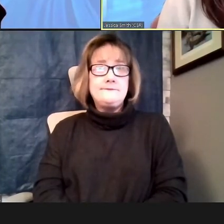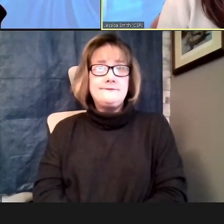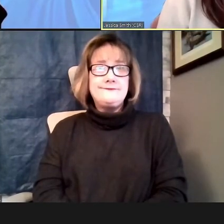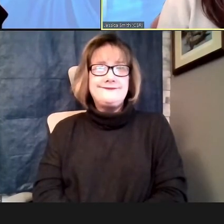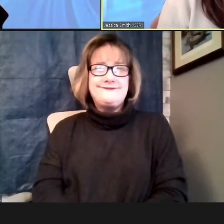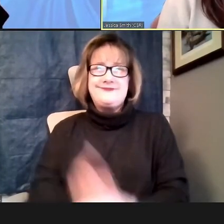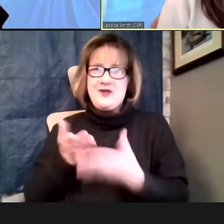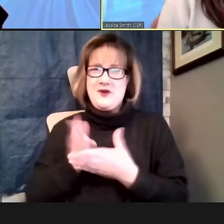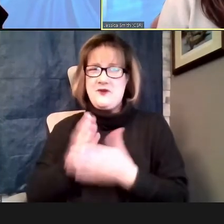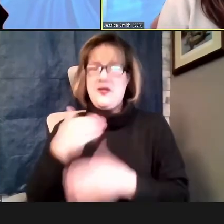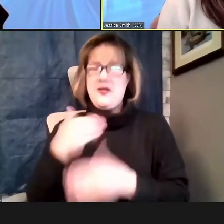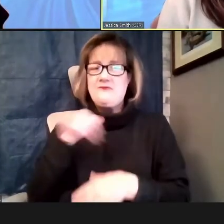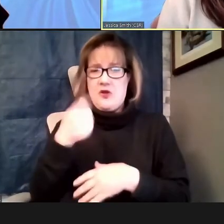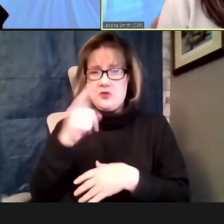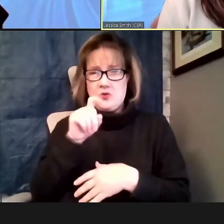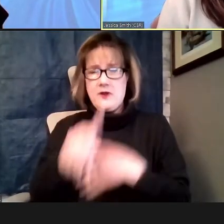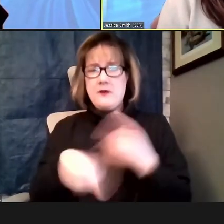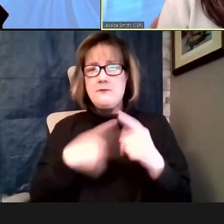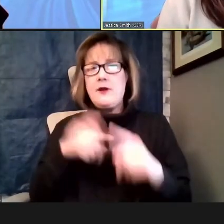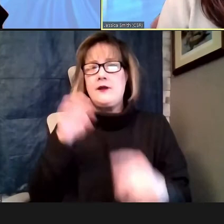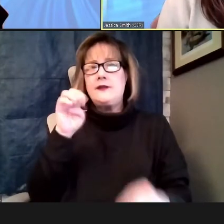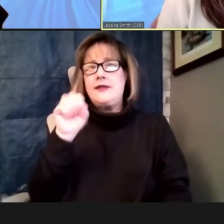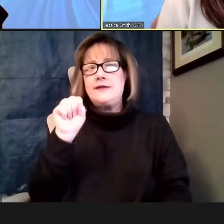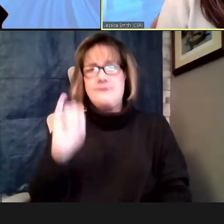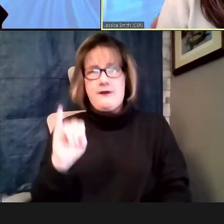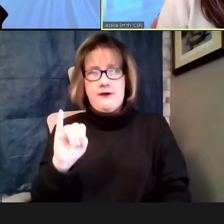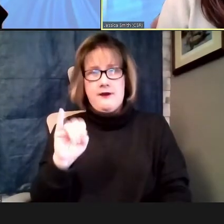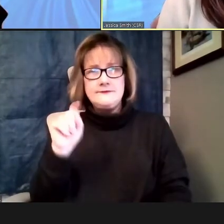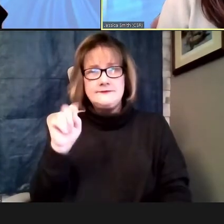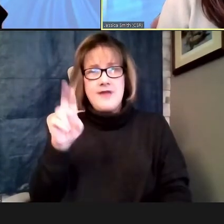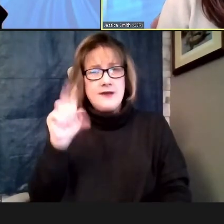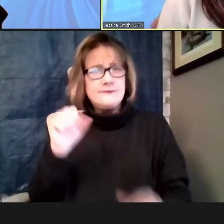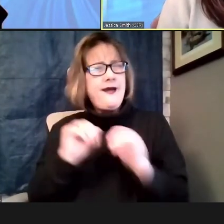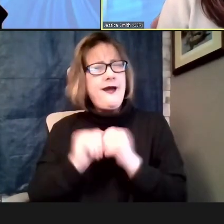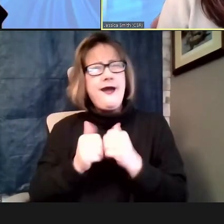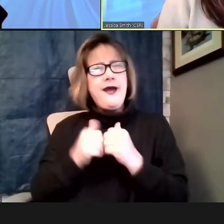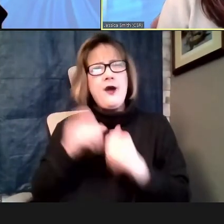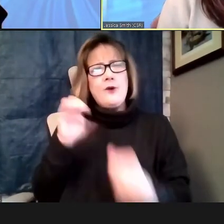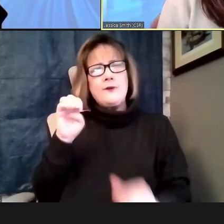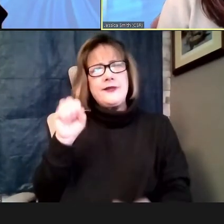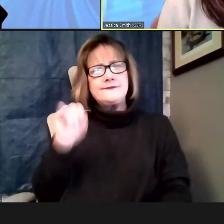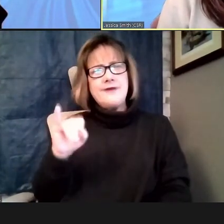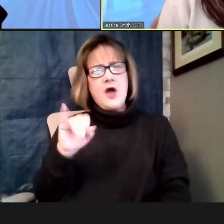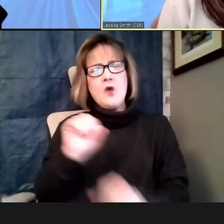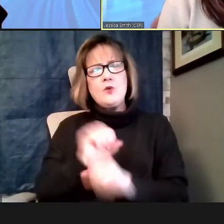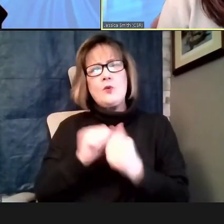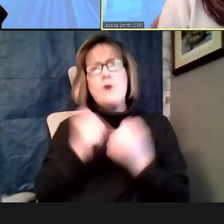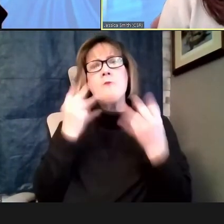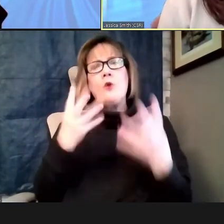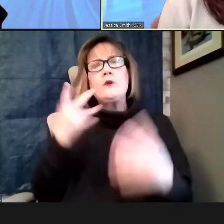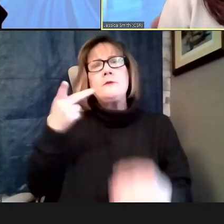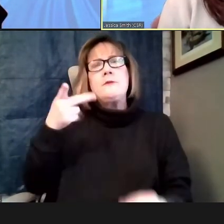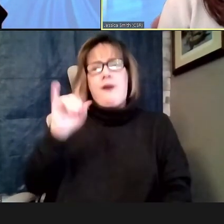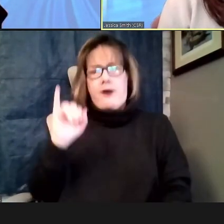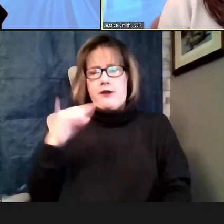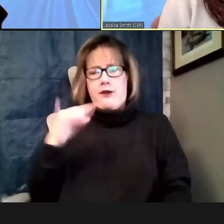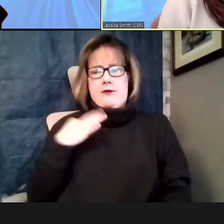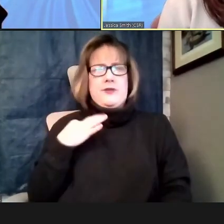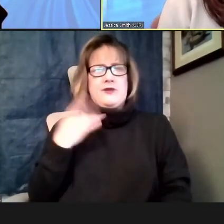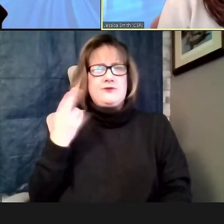All right, we have another question about ESI status. How does ESI work with the multi-PI applications?